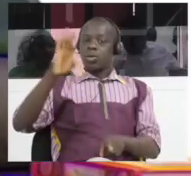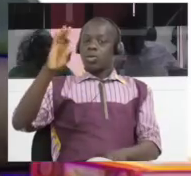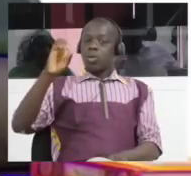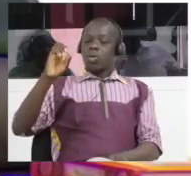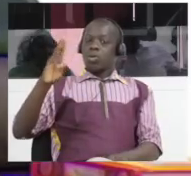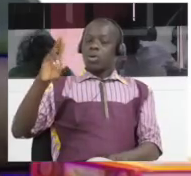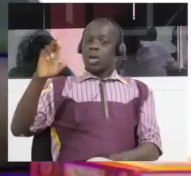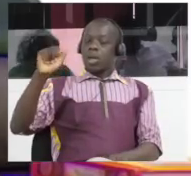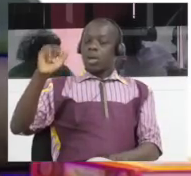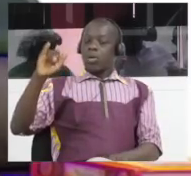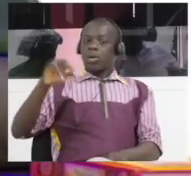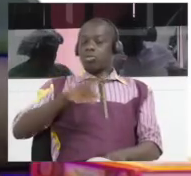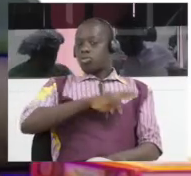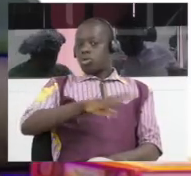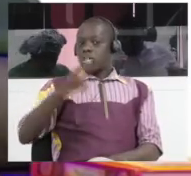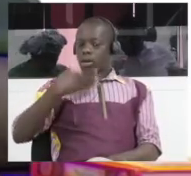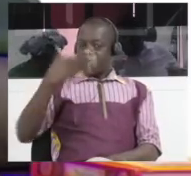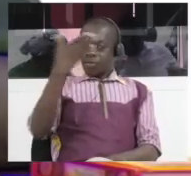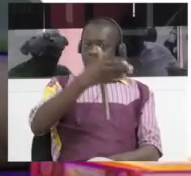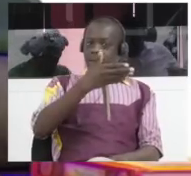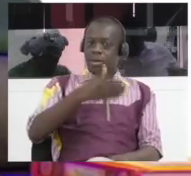Correction, Yankuba Toure was not on that,